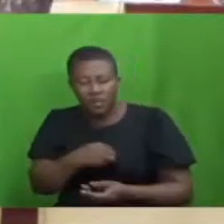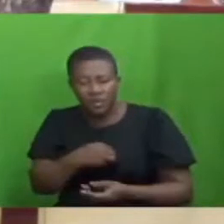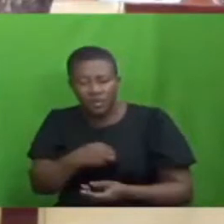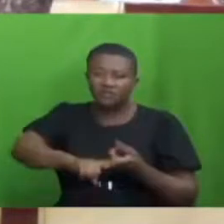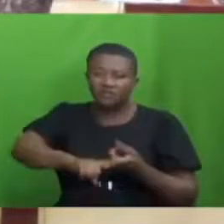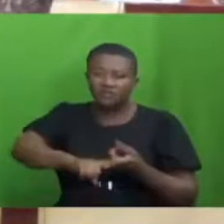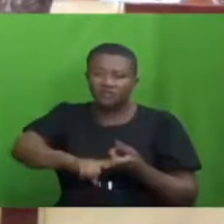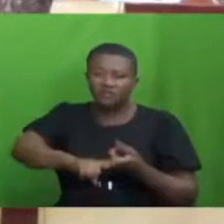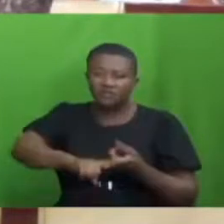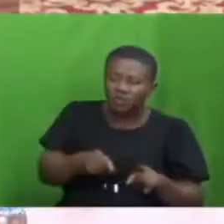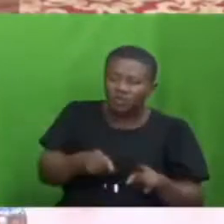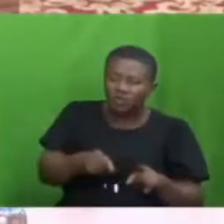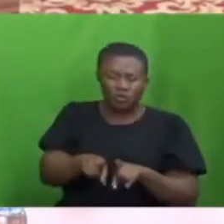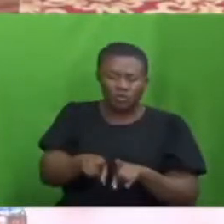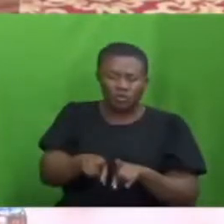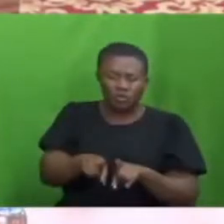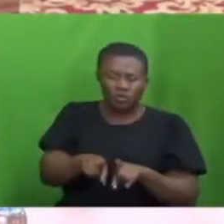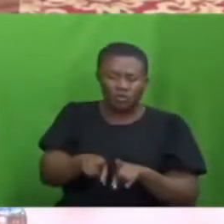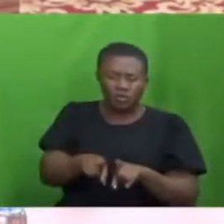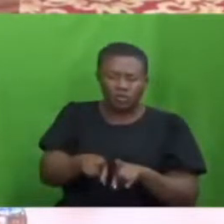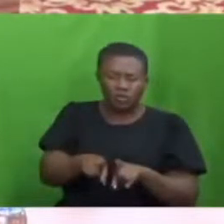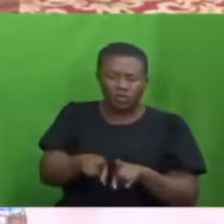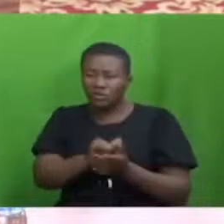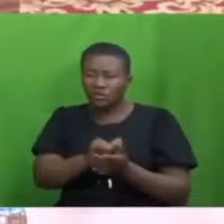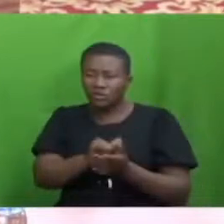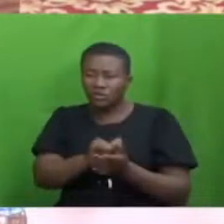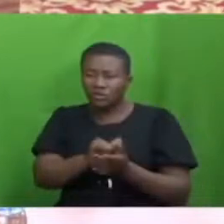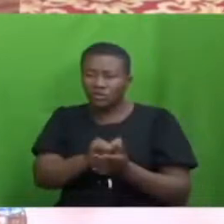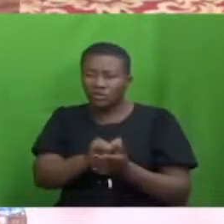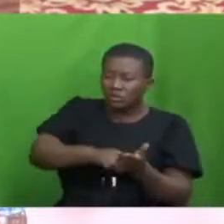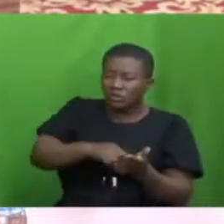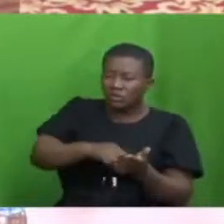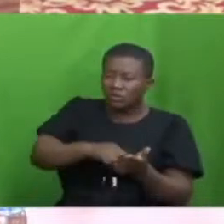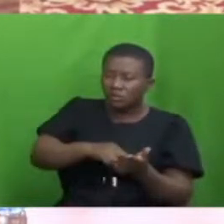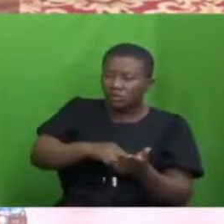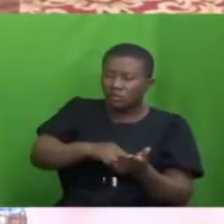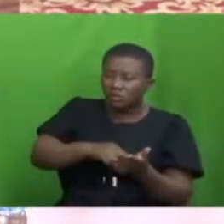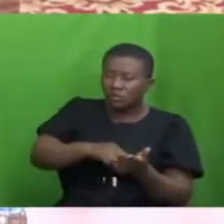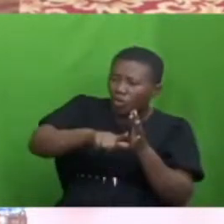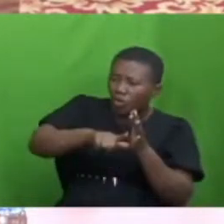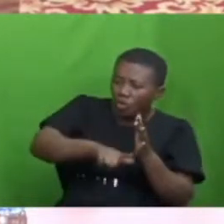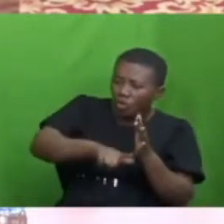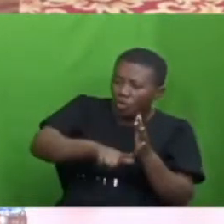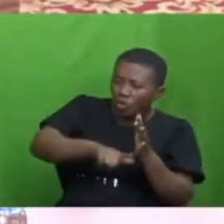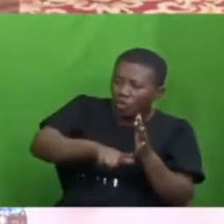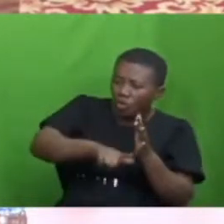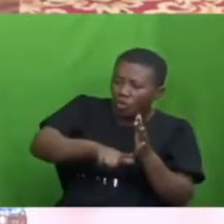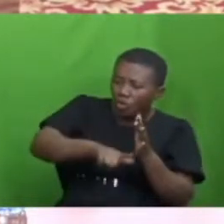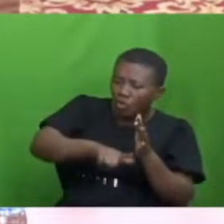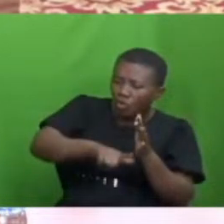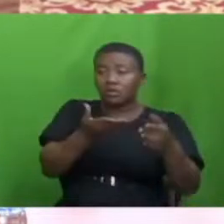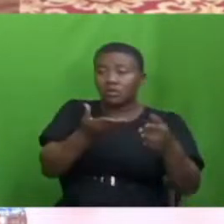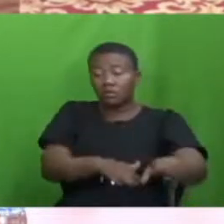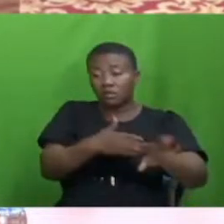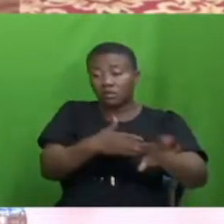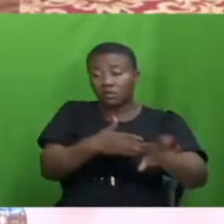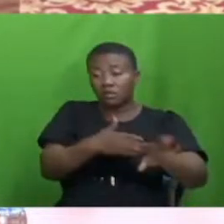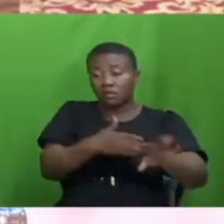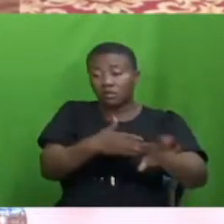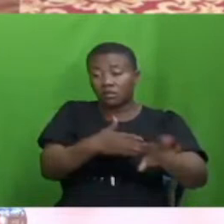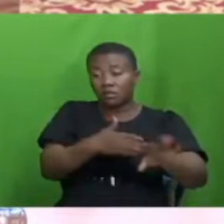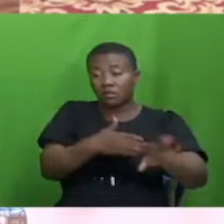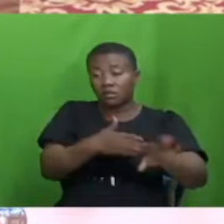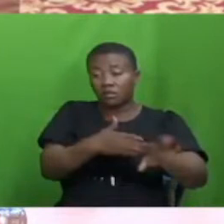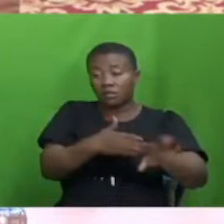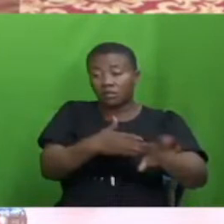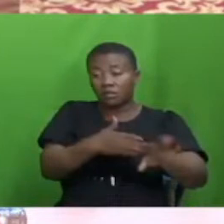it's also true that Ghana recorded some of the lowest cases of mortality and infections worldwide. This was due